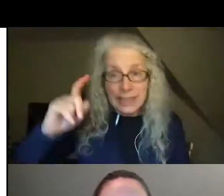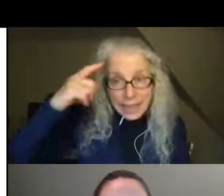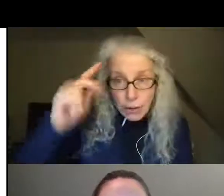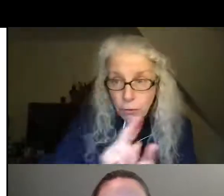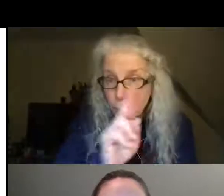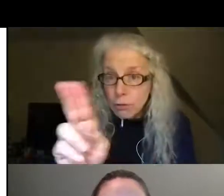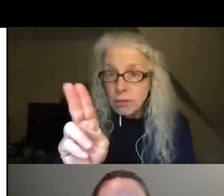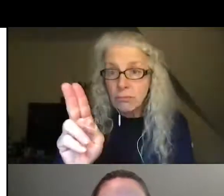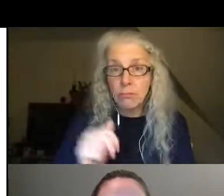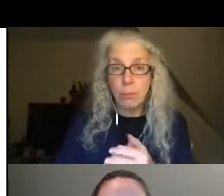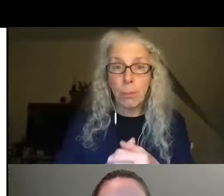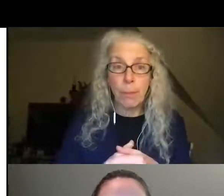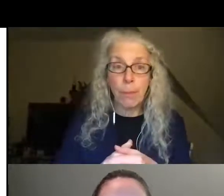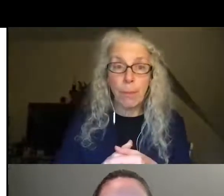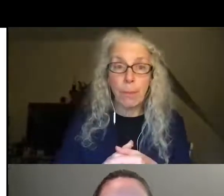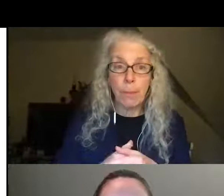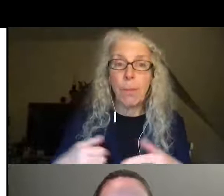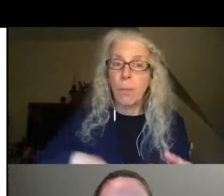universities.